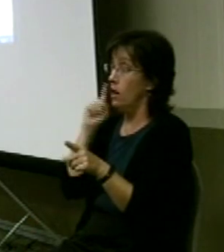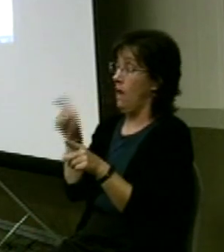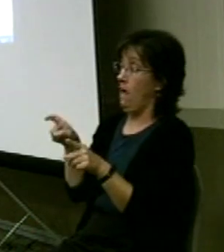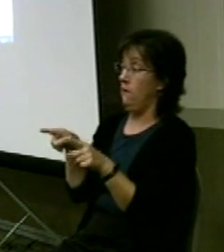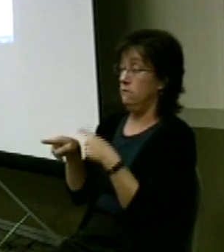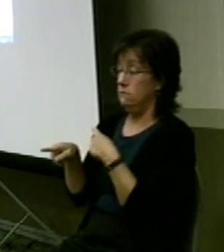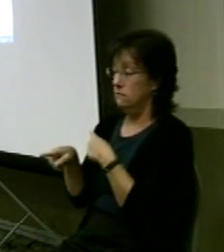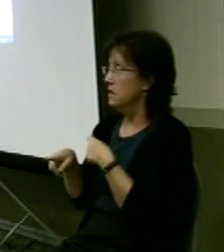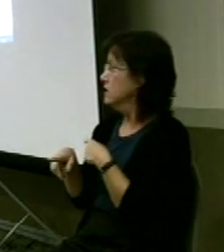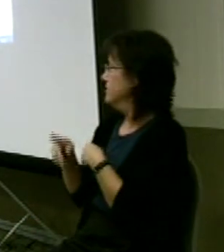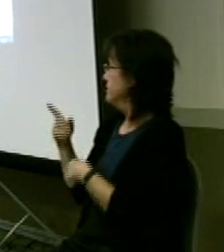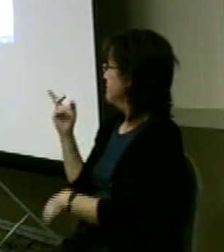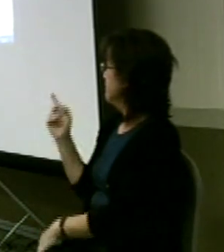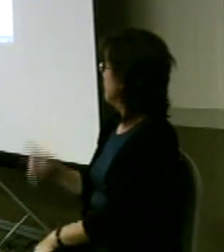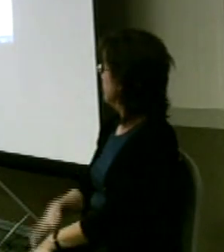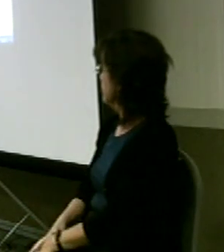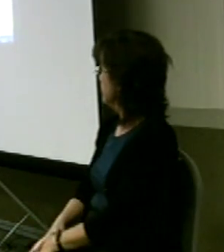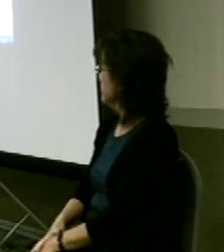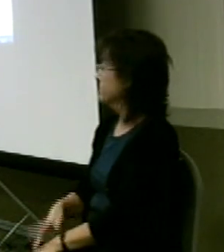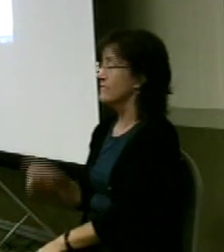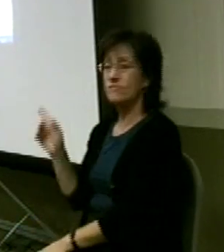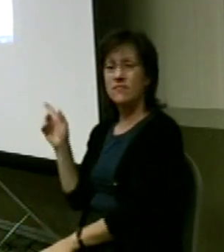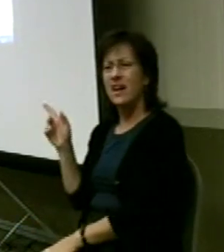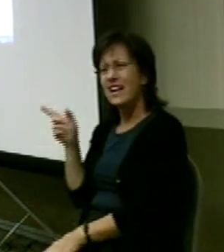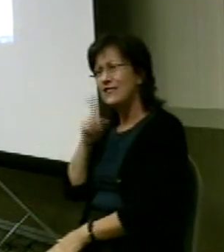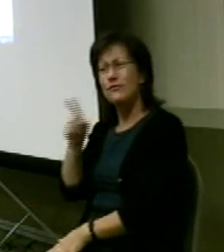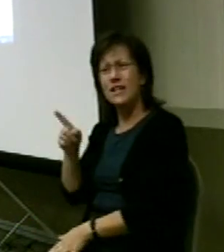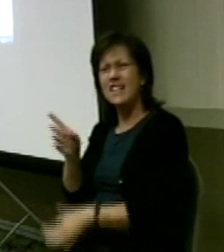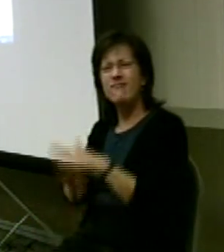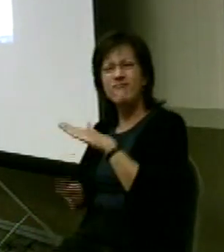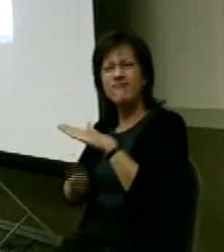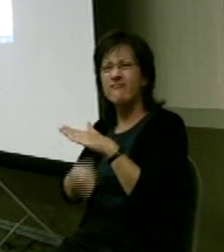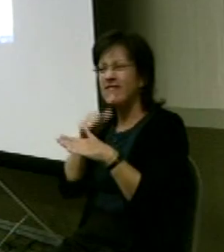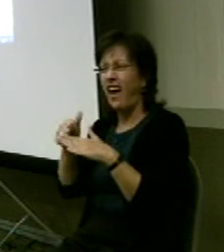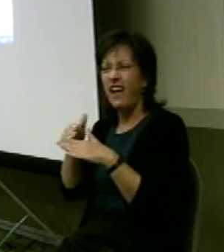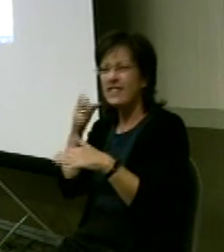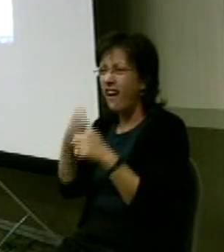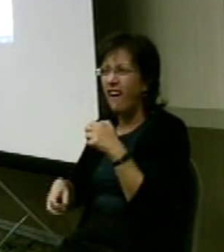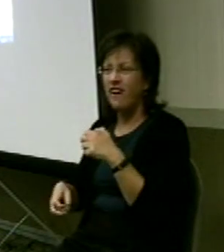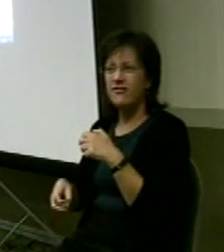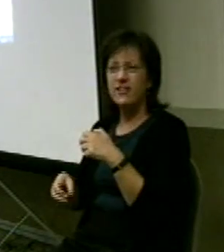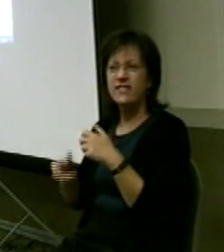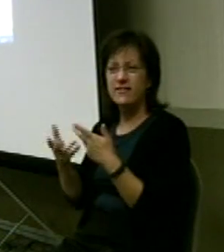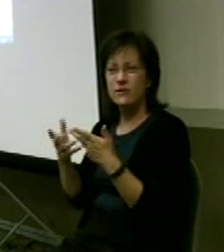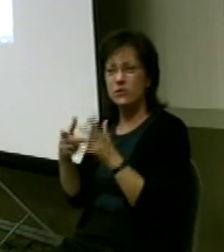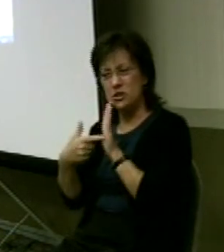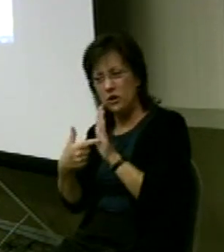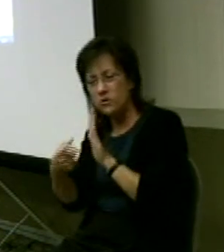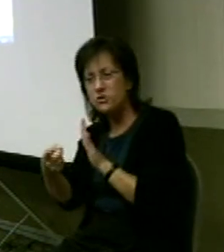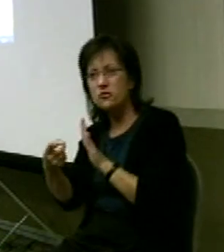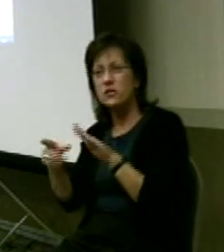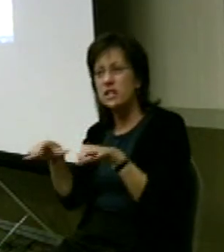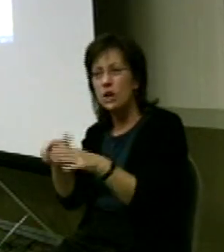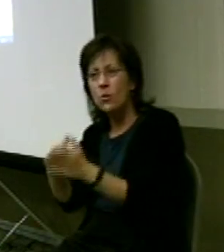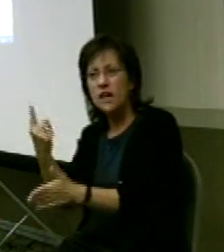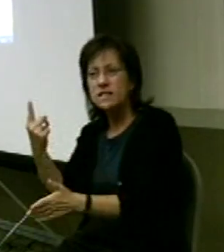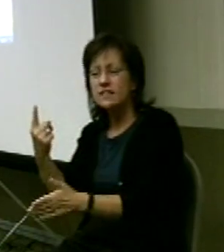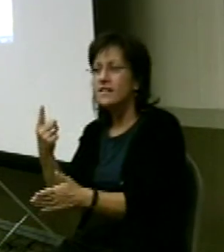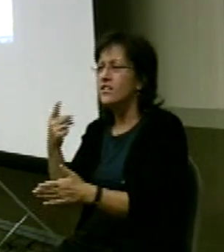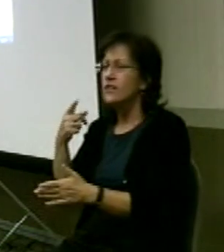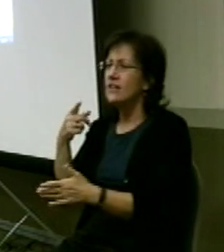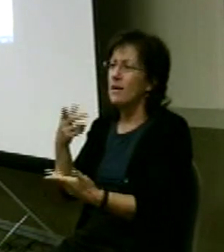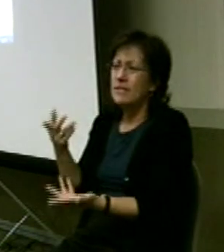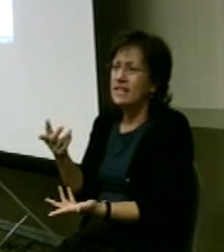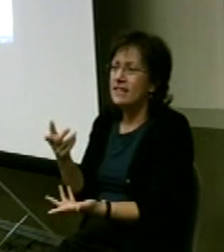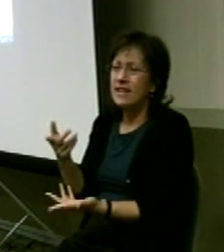Good eye. Do you all see how this is not that difficult? Now that you've walked through it once and you can get up, you don't